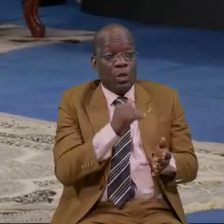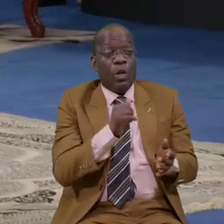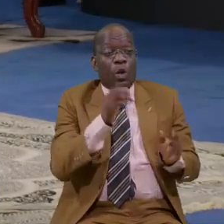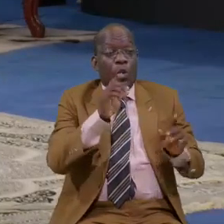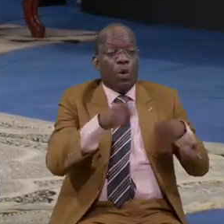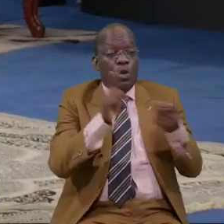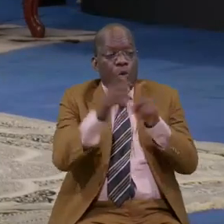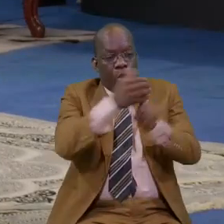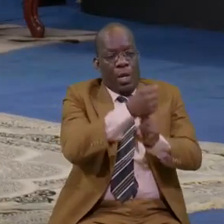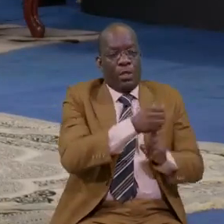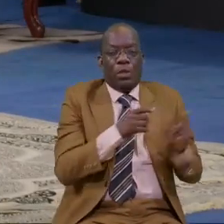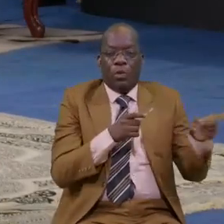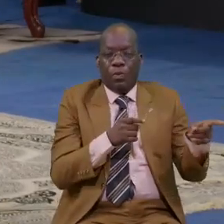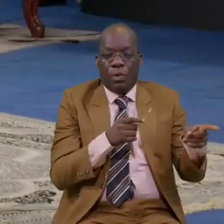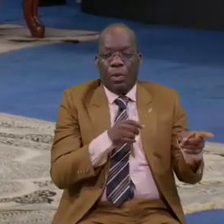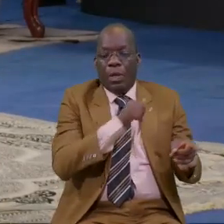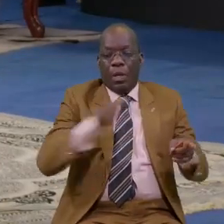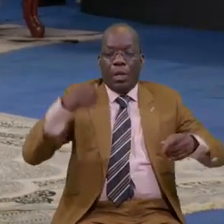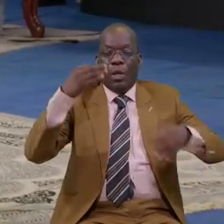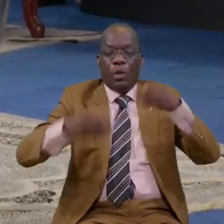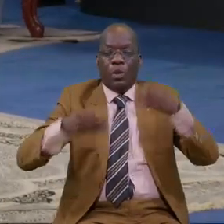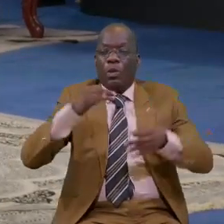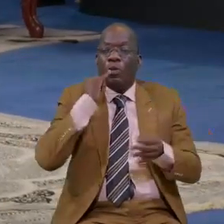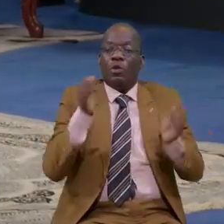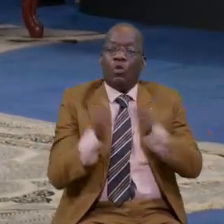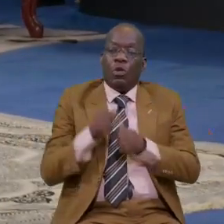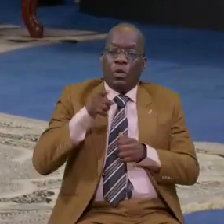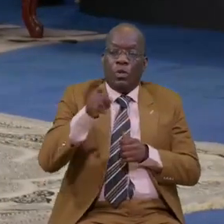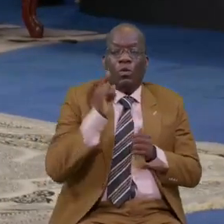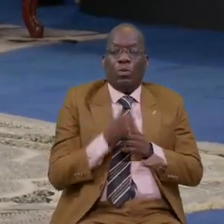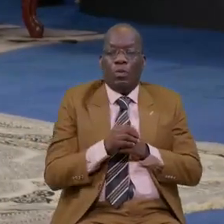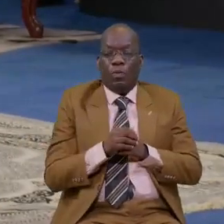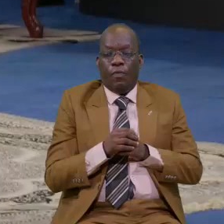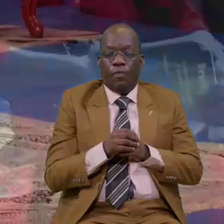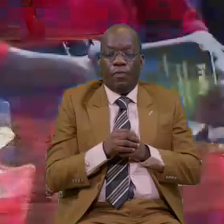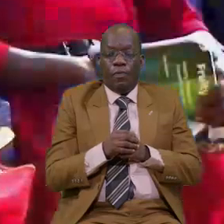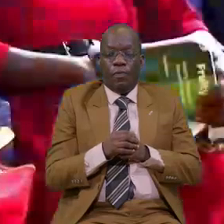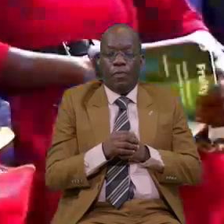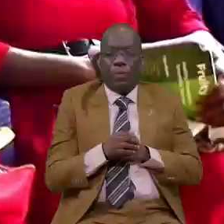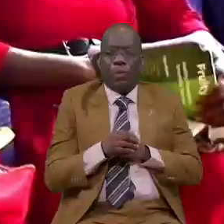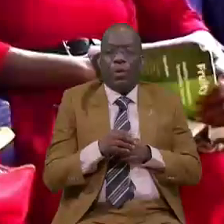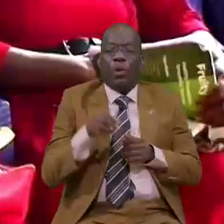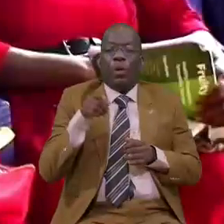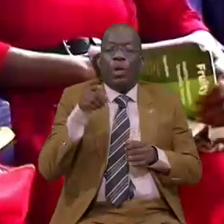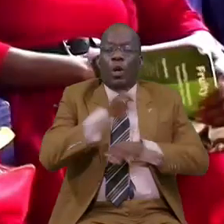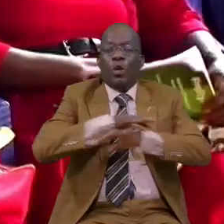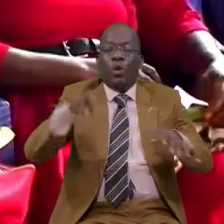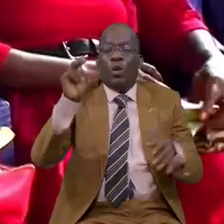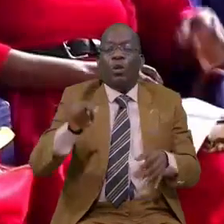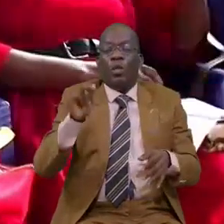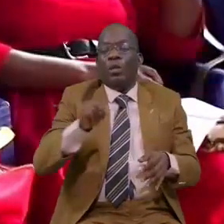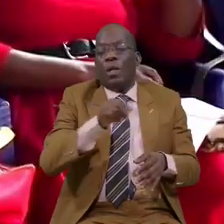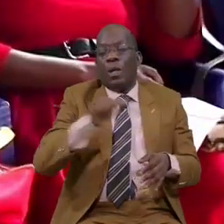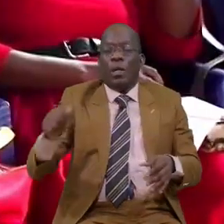the evil. A judge is with you. And he doesn't even need any witness. He's looking at